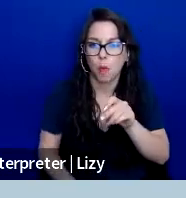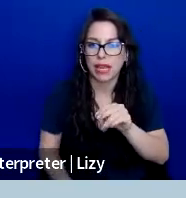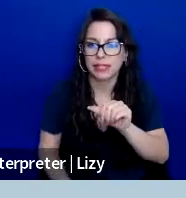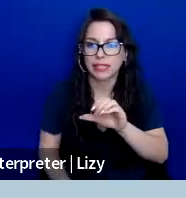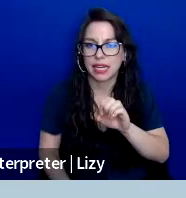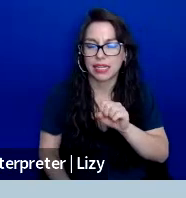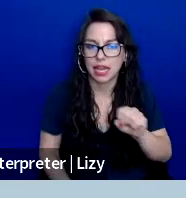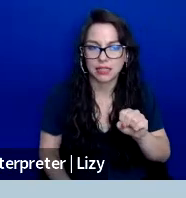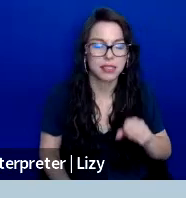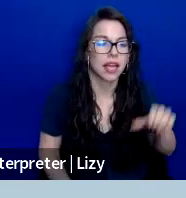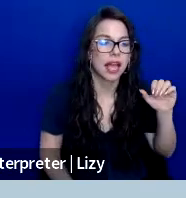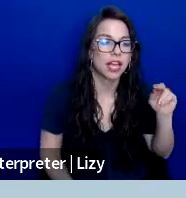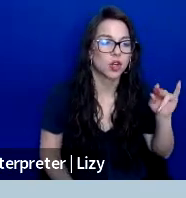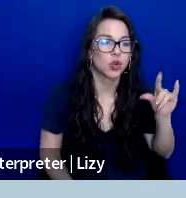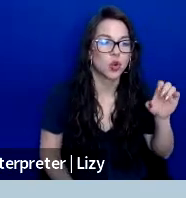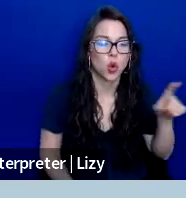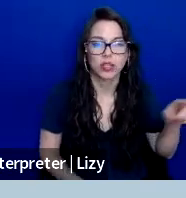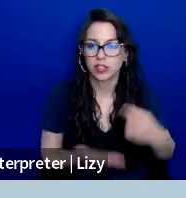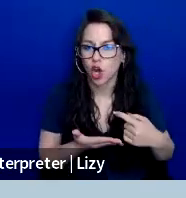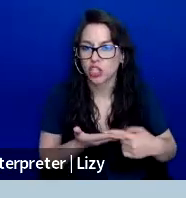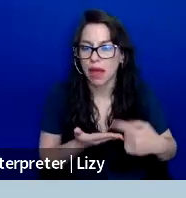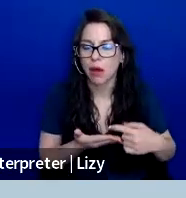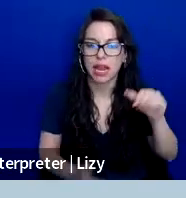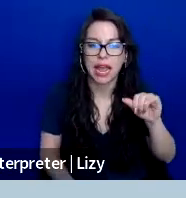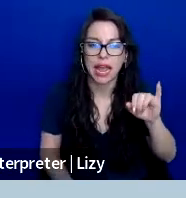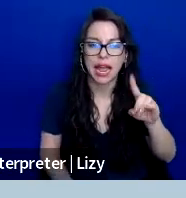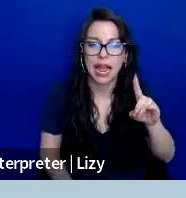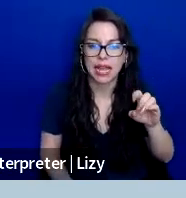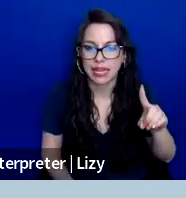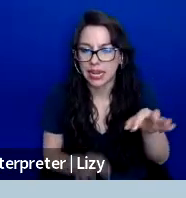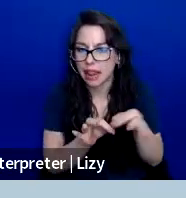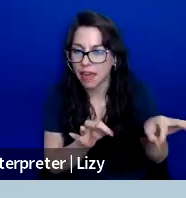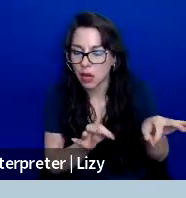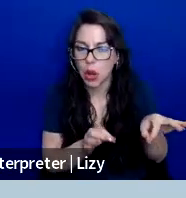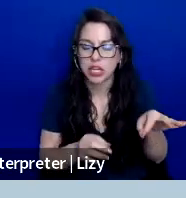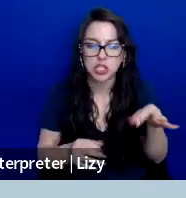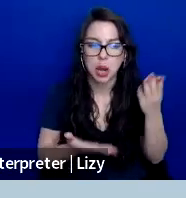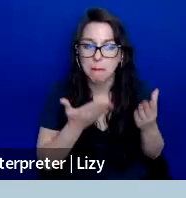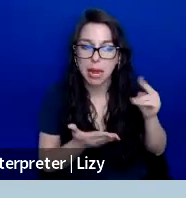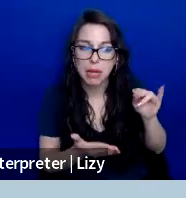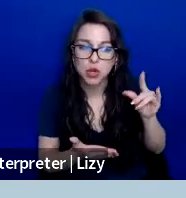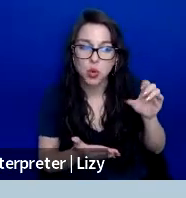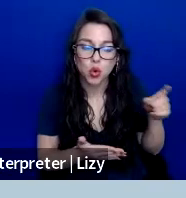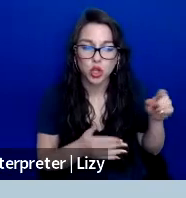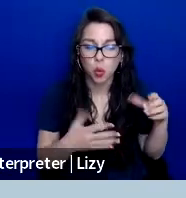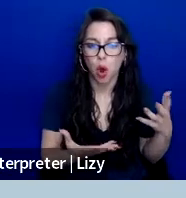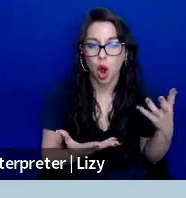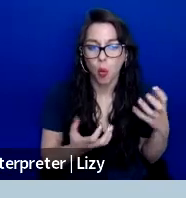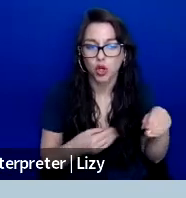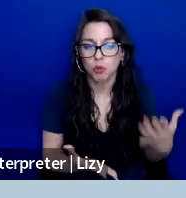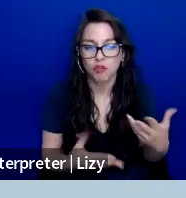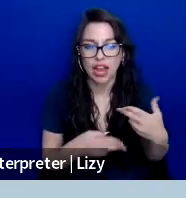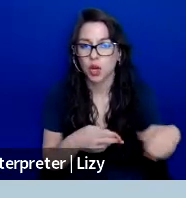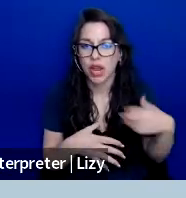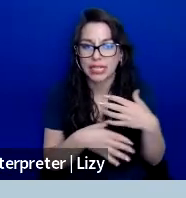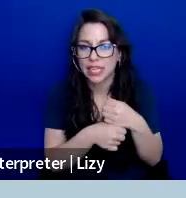the aided language. And I don't know if you want to give kind of a quick synopsis of what that is and some